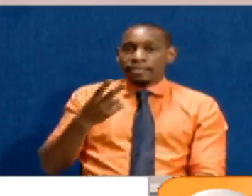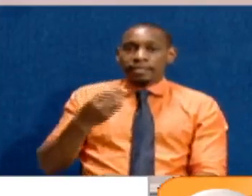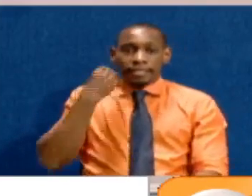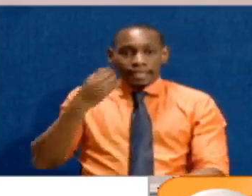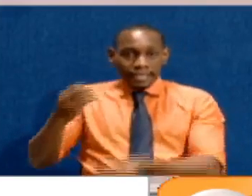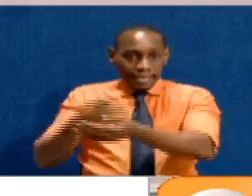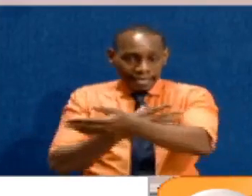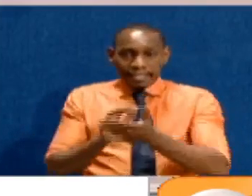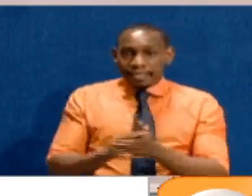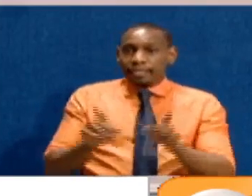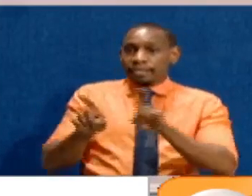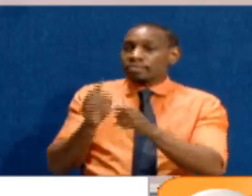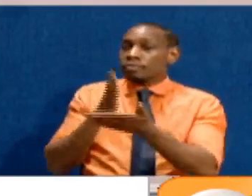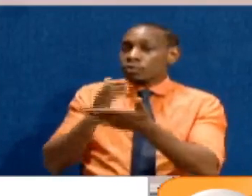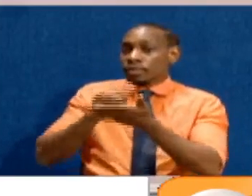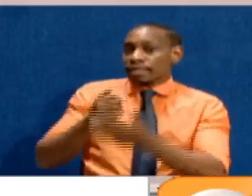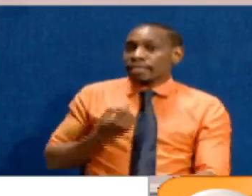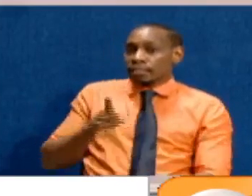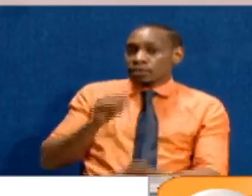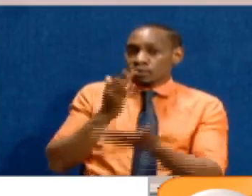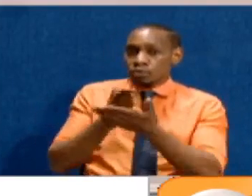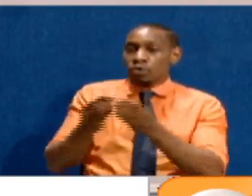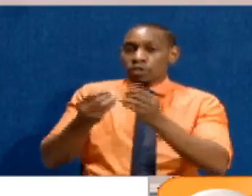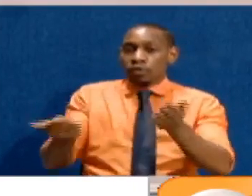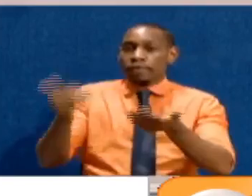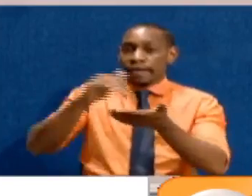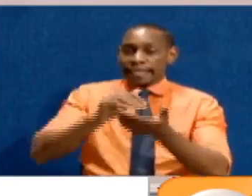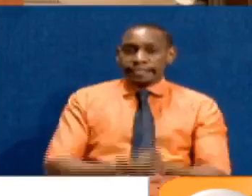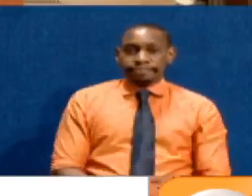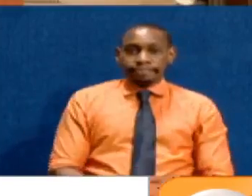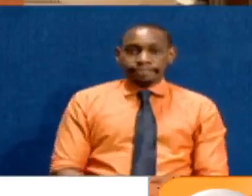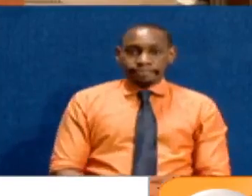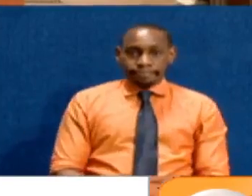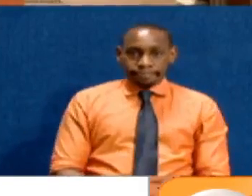cancer, she is certain she will beat it again.